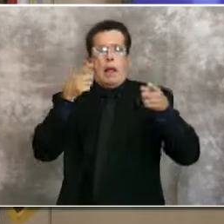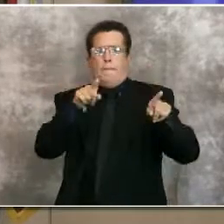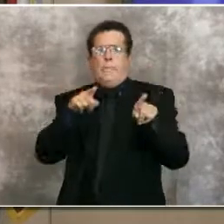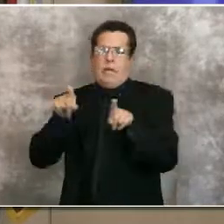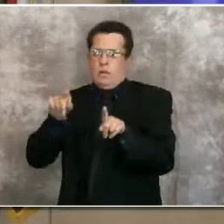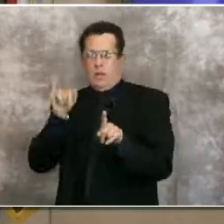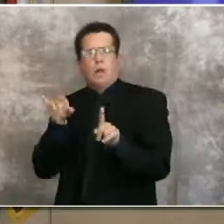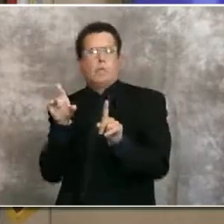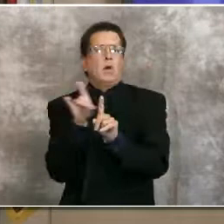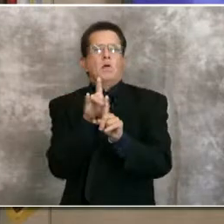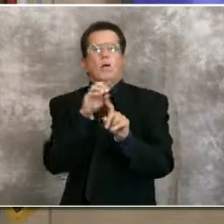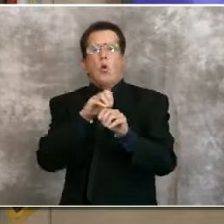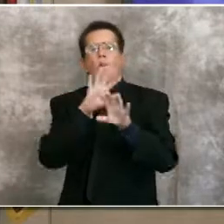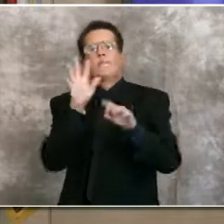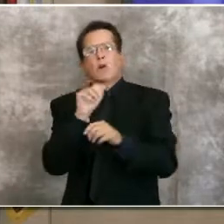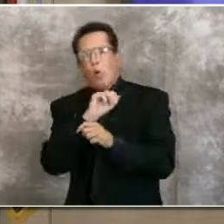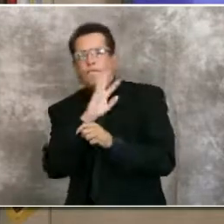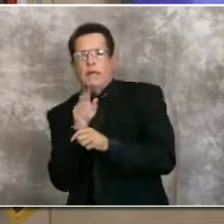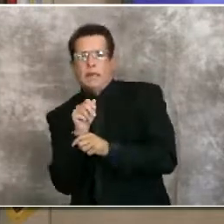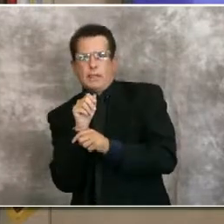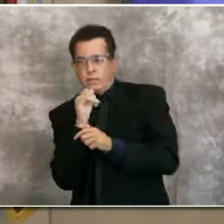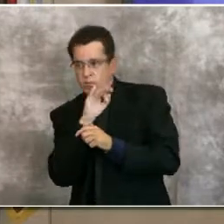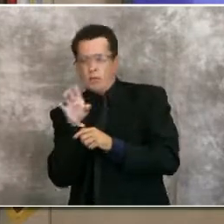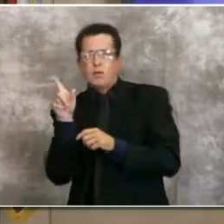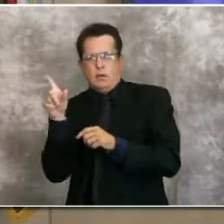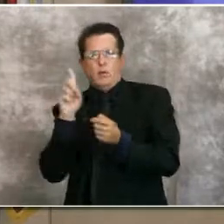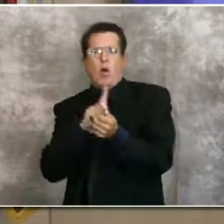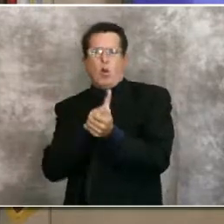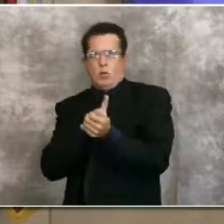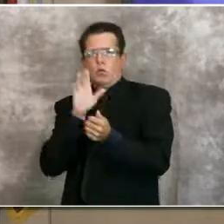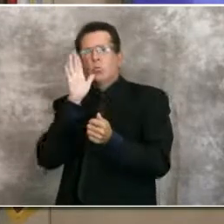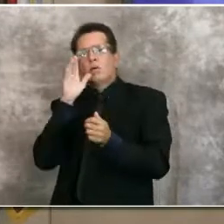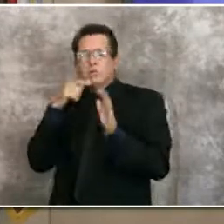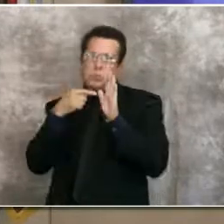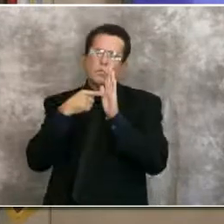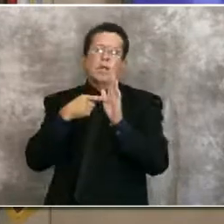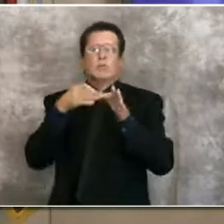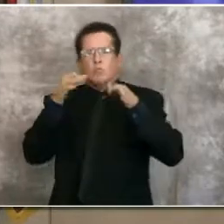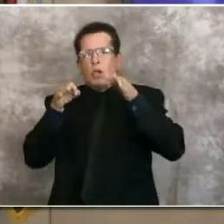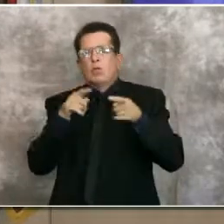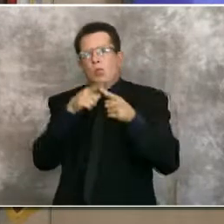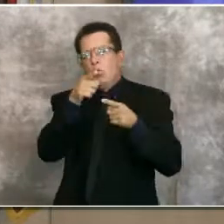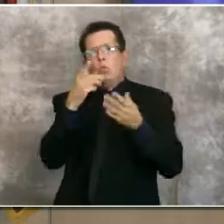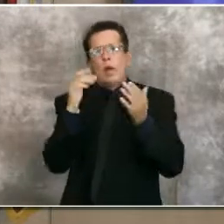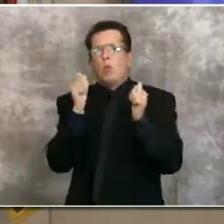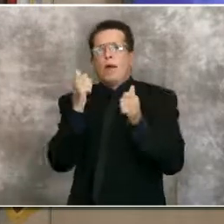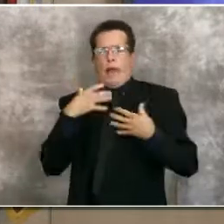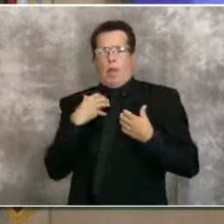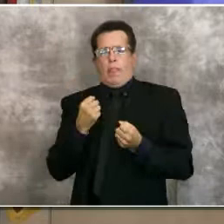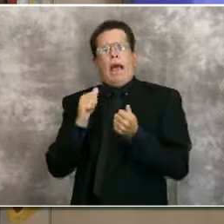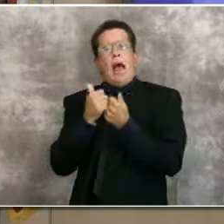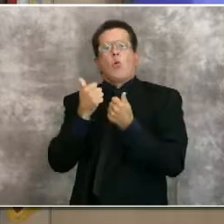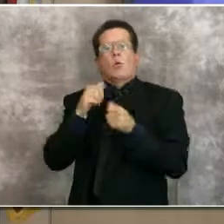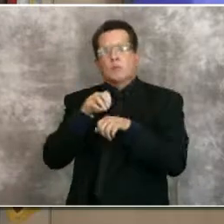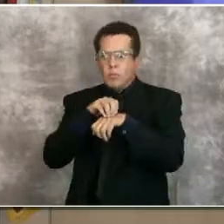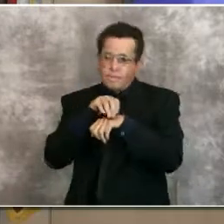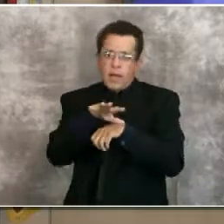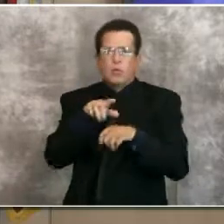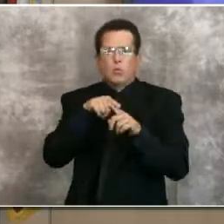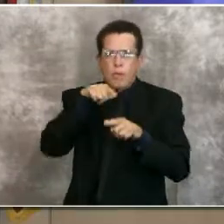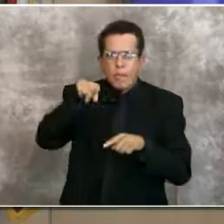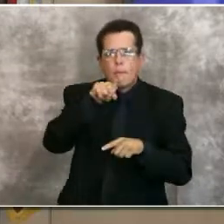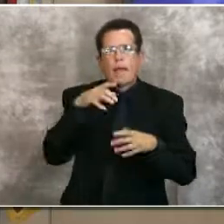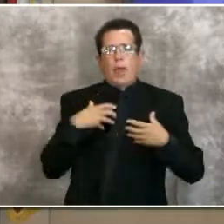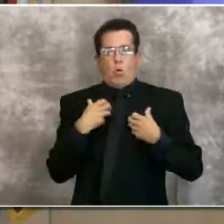COVID-19. Dr. Eisman is here today to detail the health impacts this virus has had,